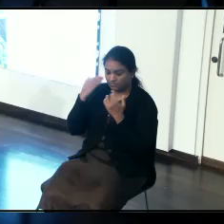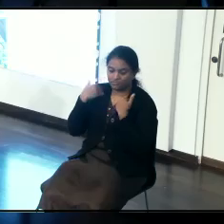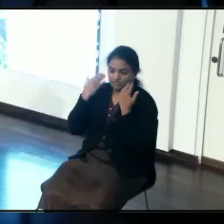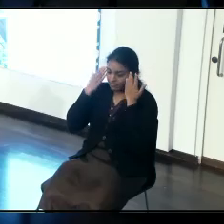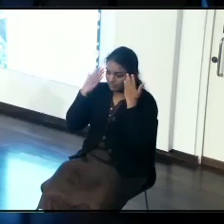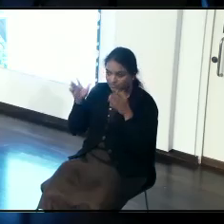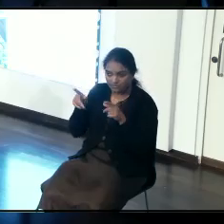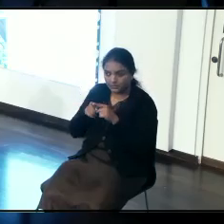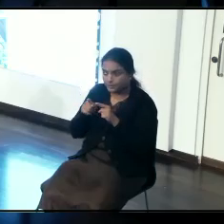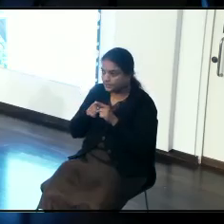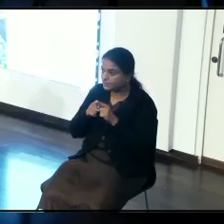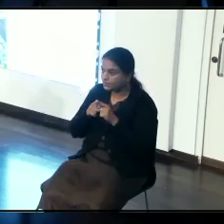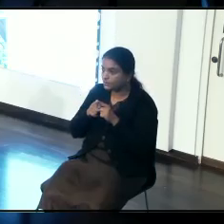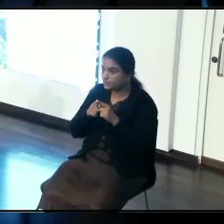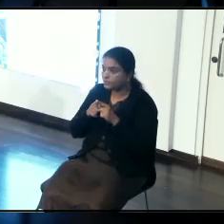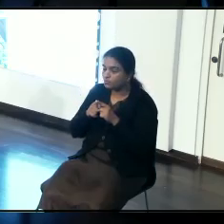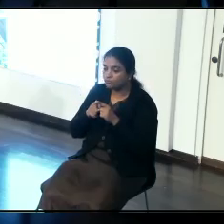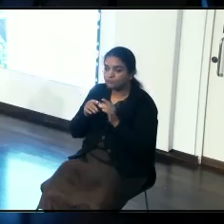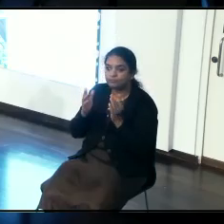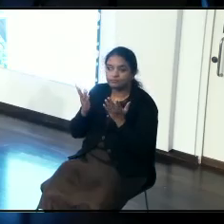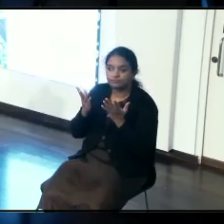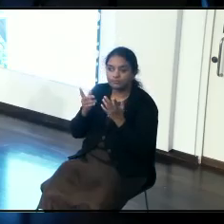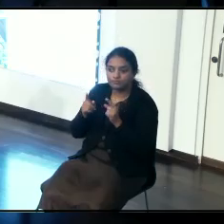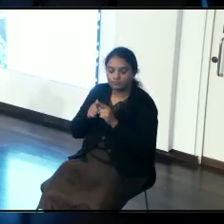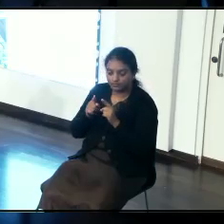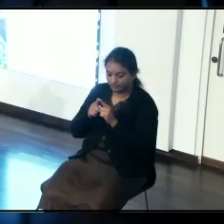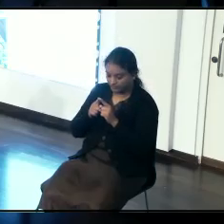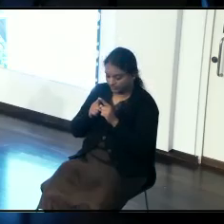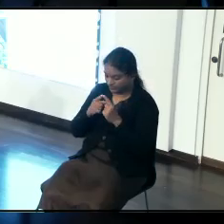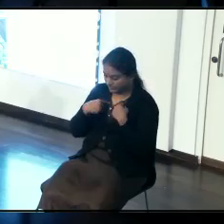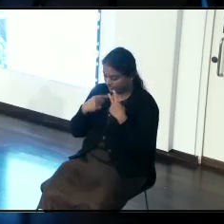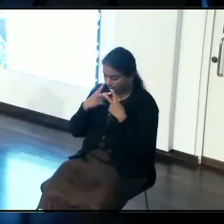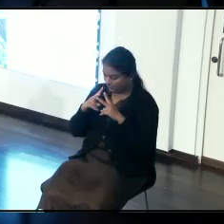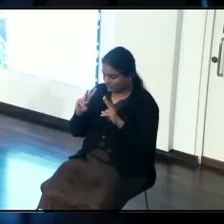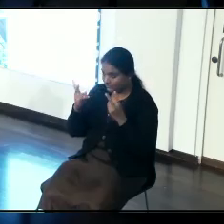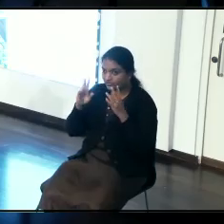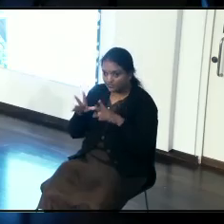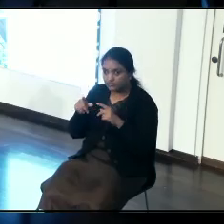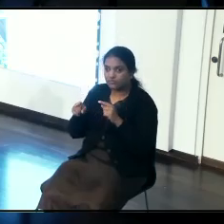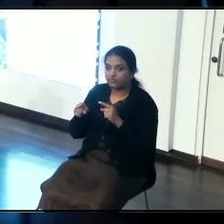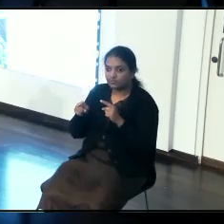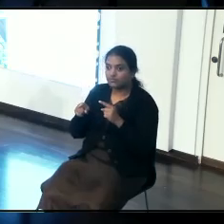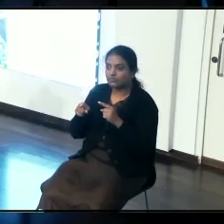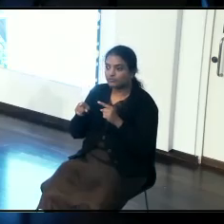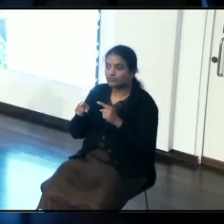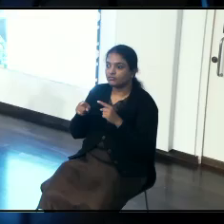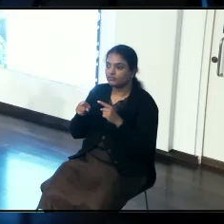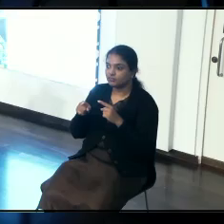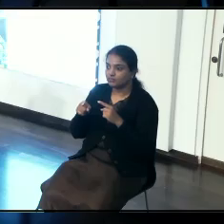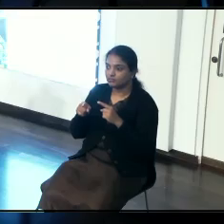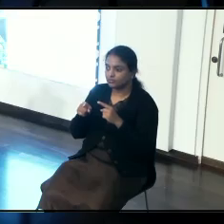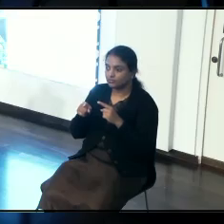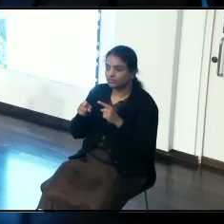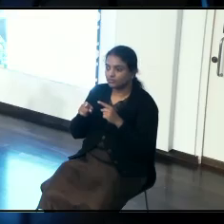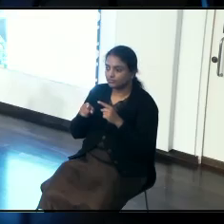But it was just such a nice voice to hear. And I think old buildings with character like